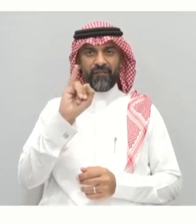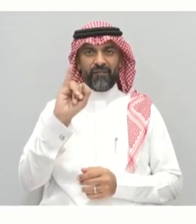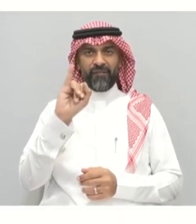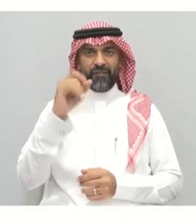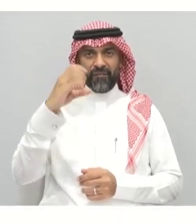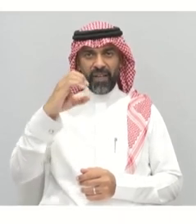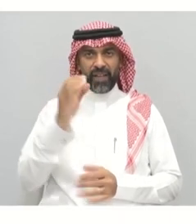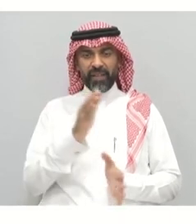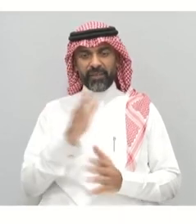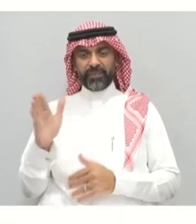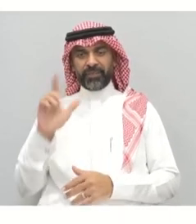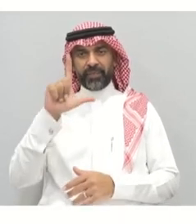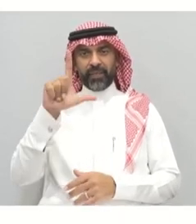so